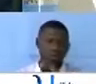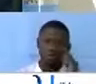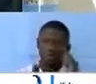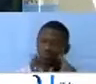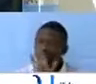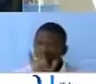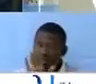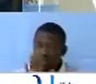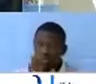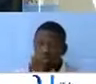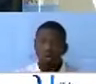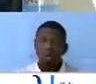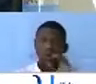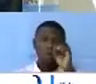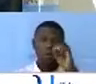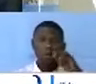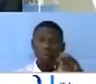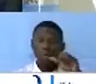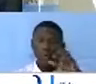true.